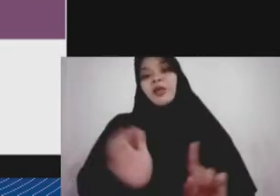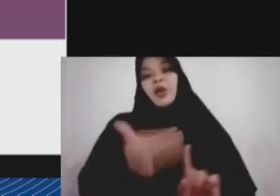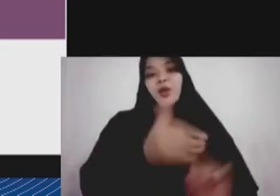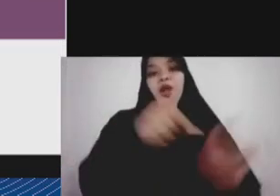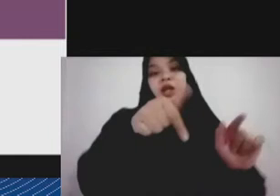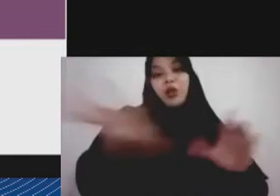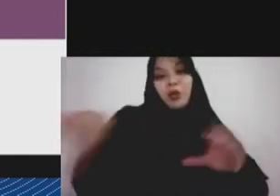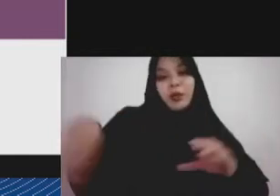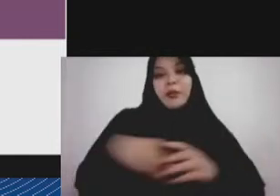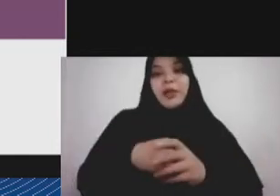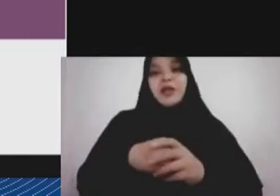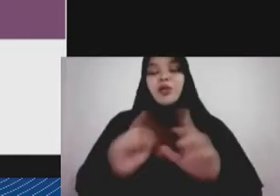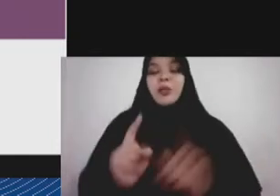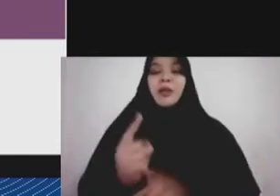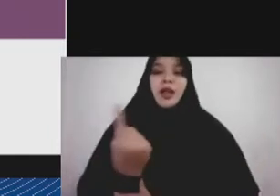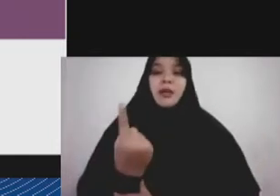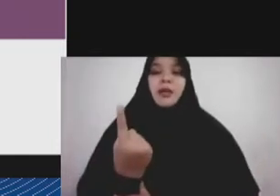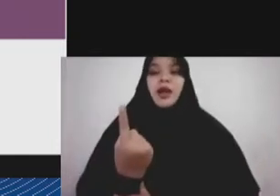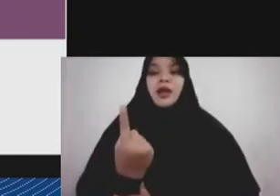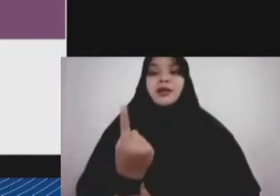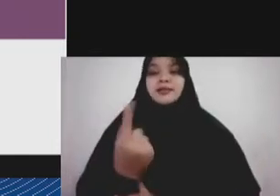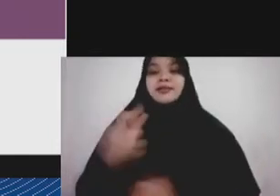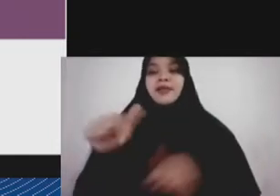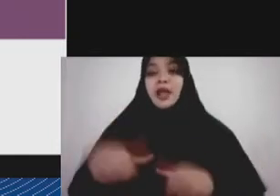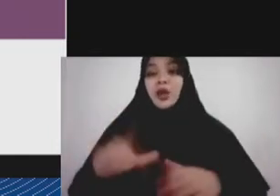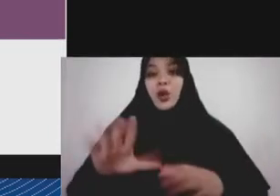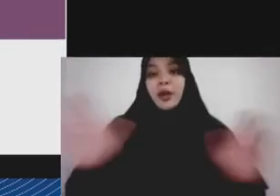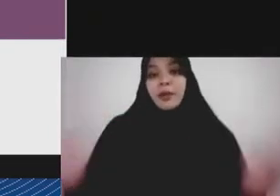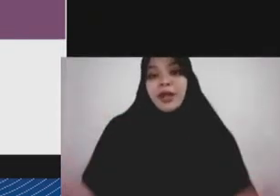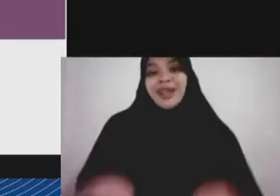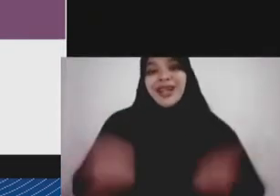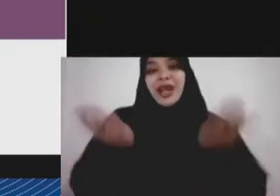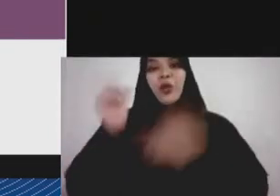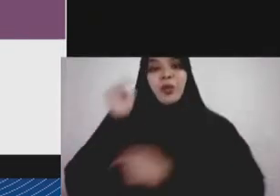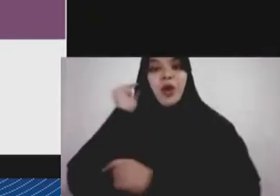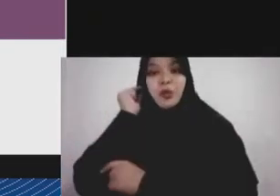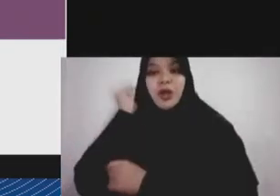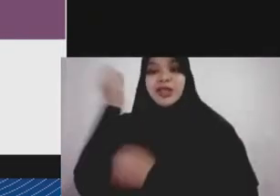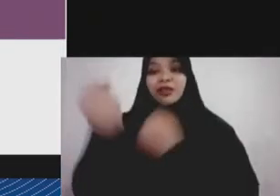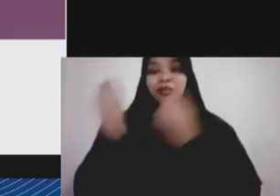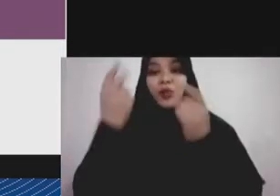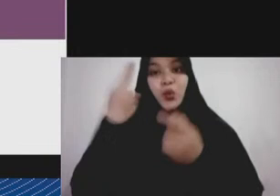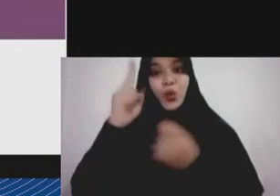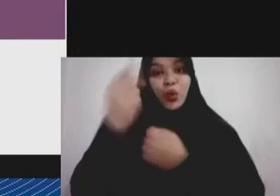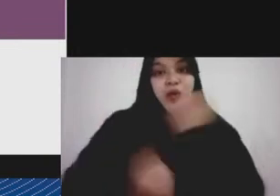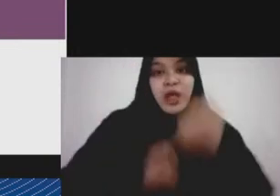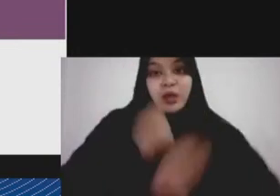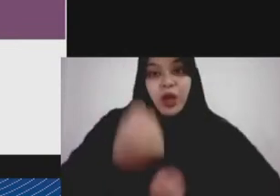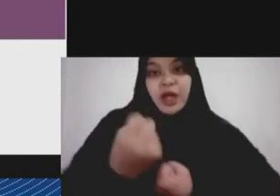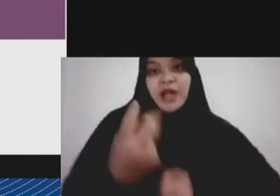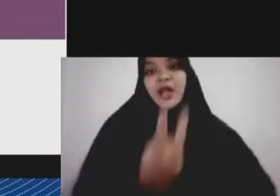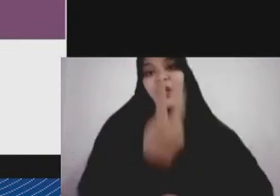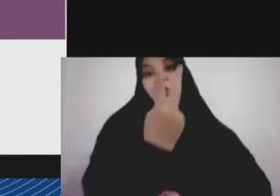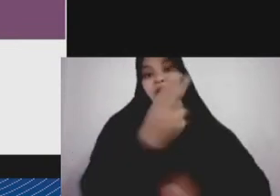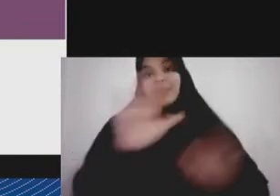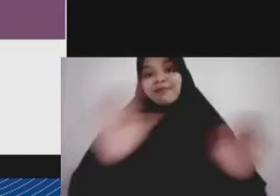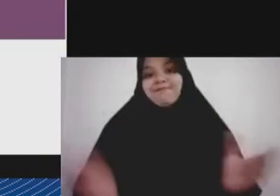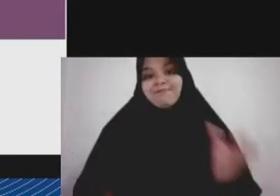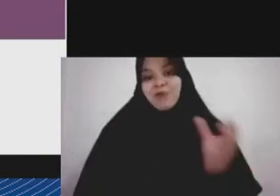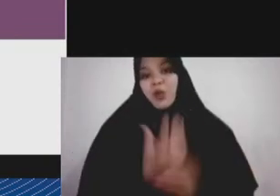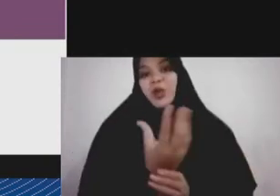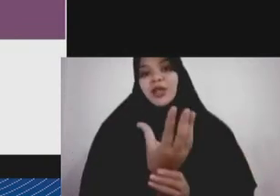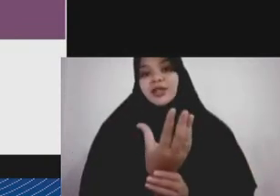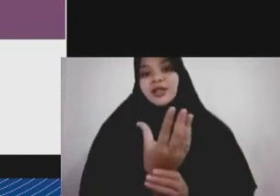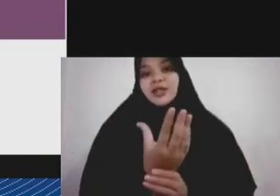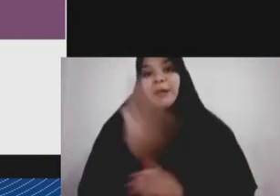includes firstly is empowerment of women in the entrepreneurship. The second one, increasing